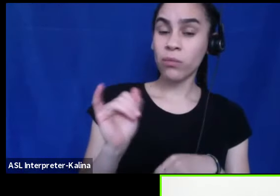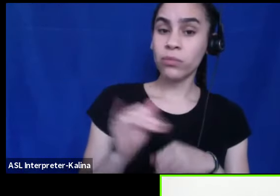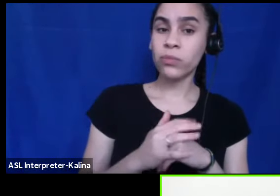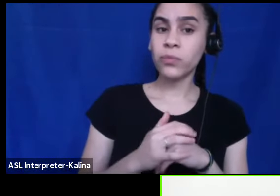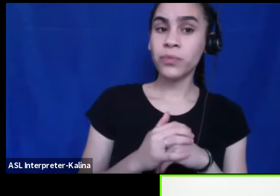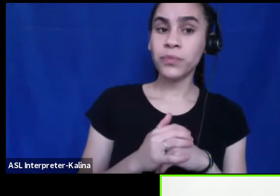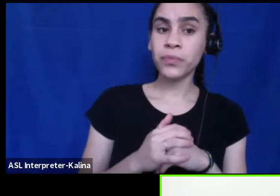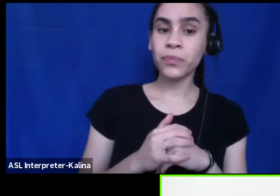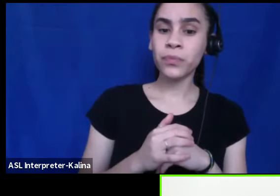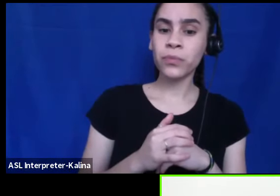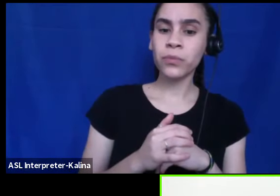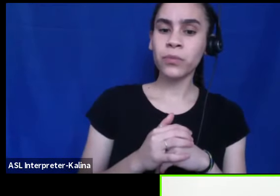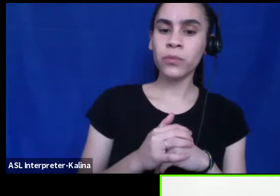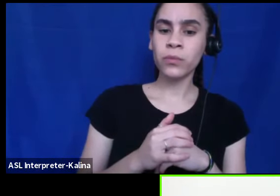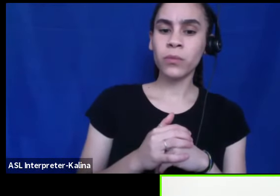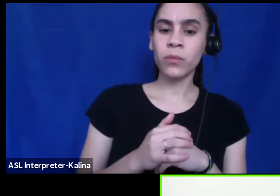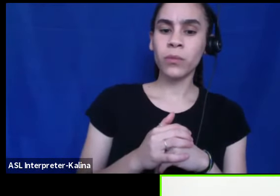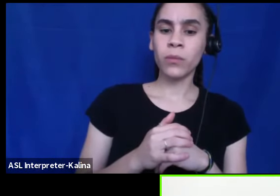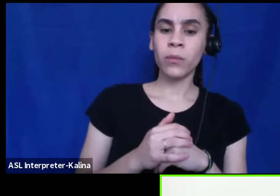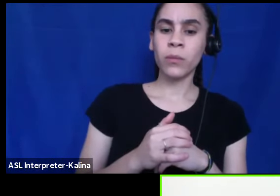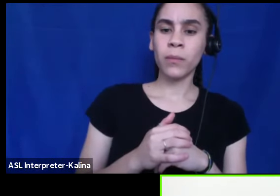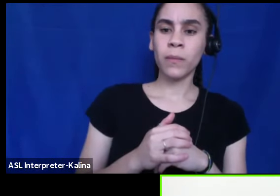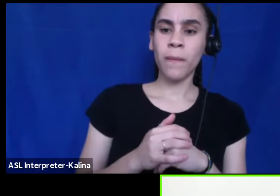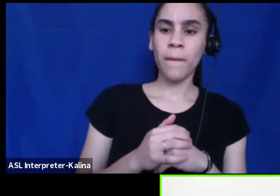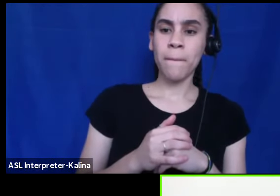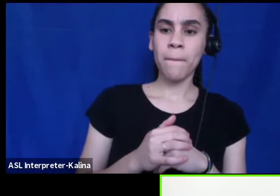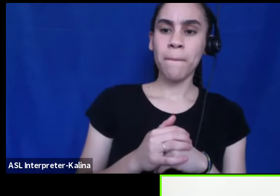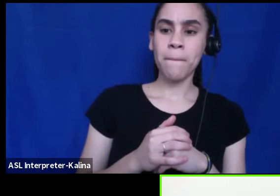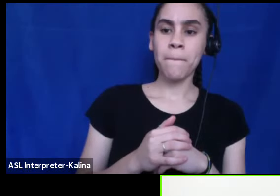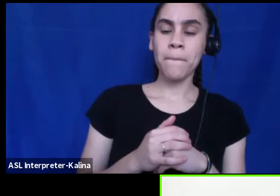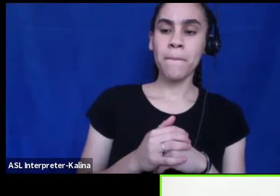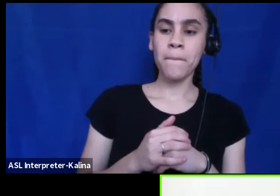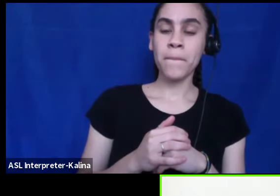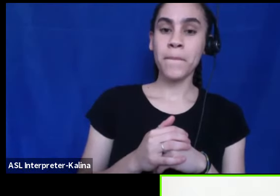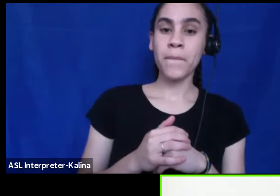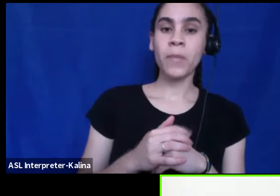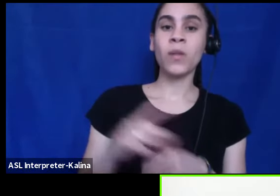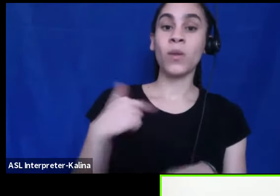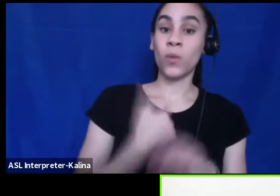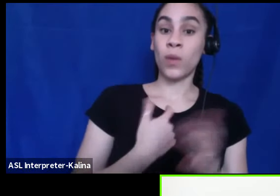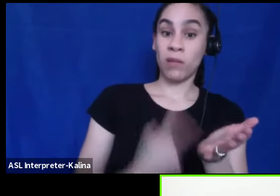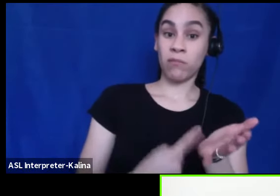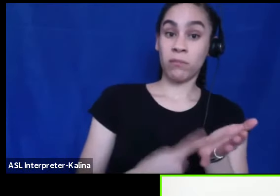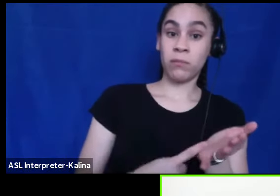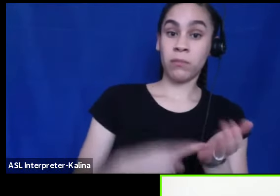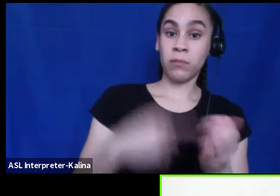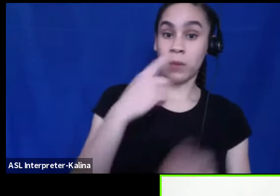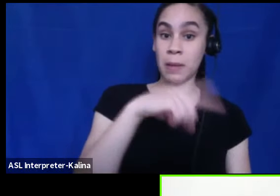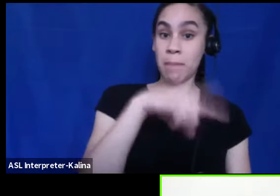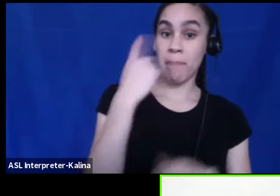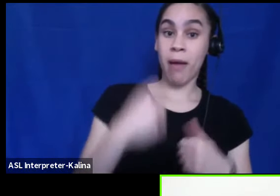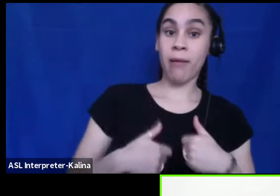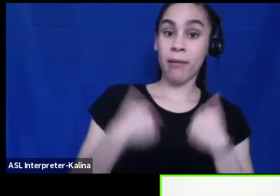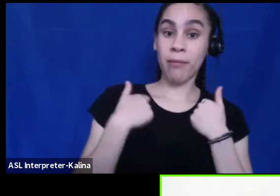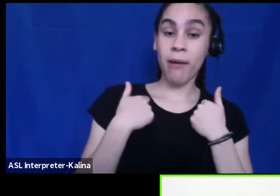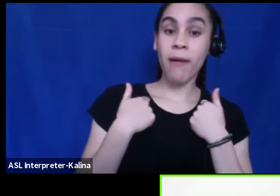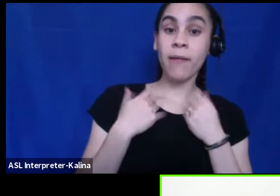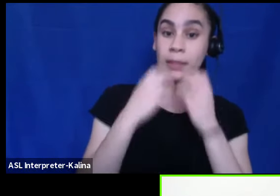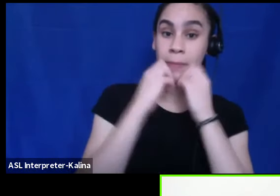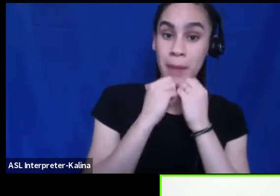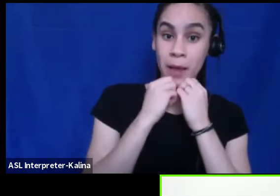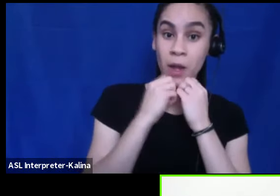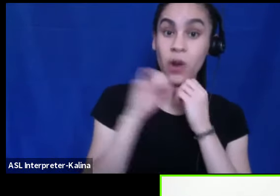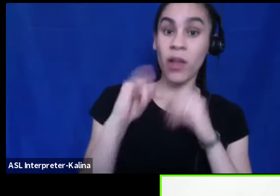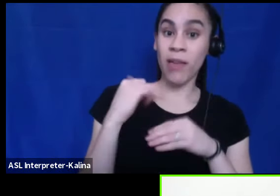when we are talking about Black Lives Matter, and the Black Lives Matter movement and really working to